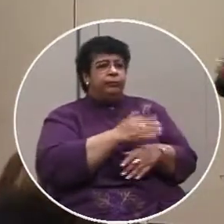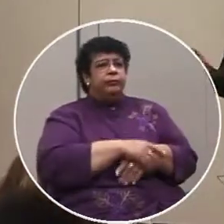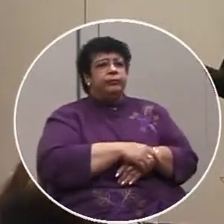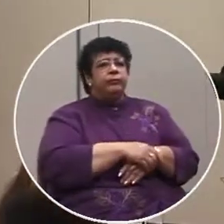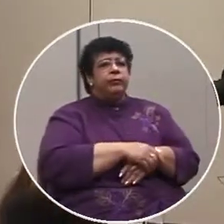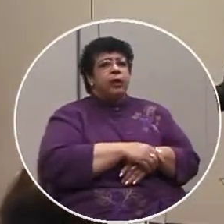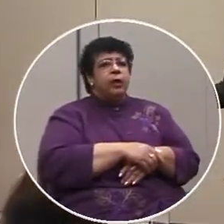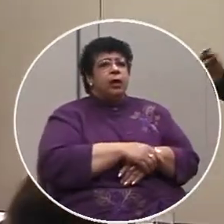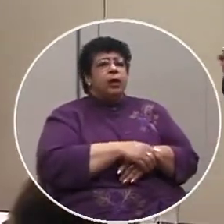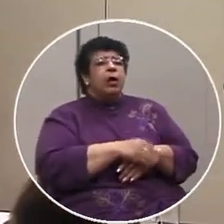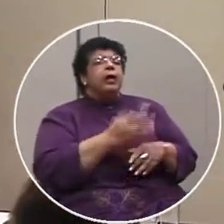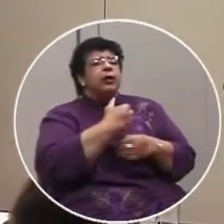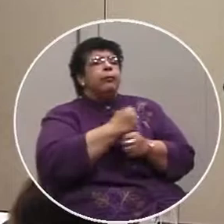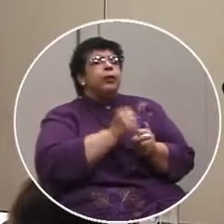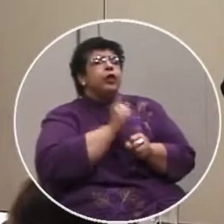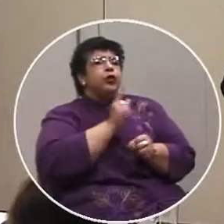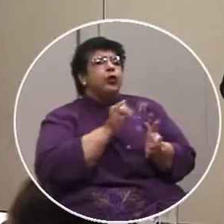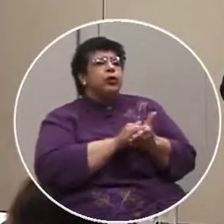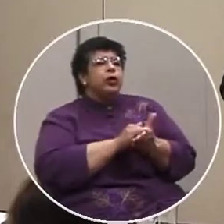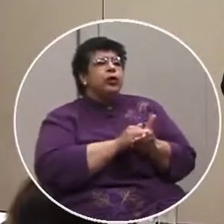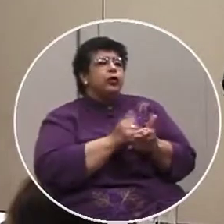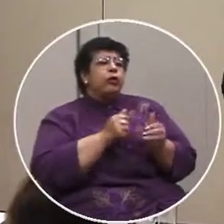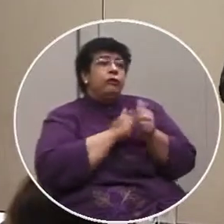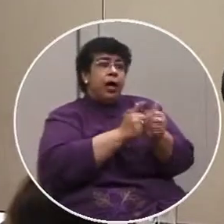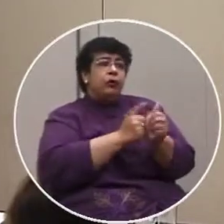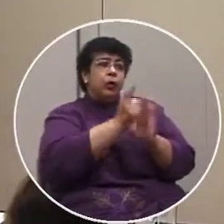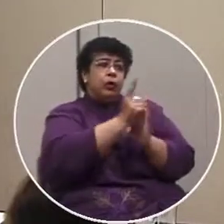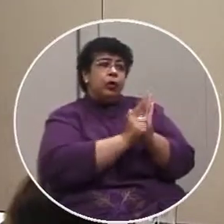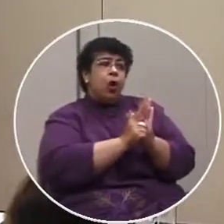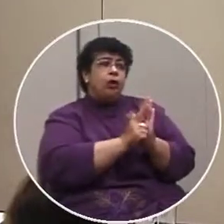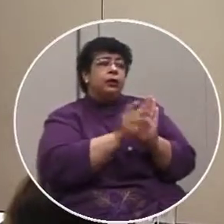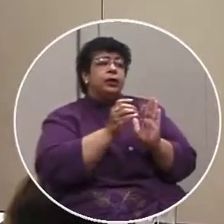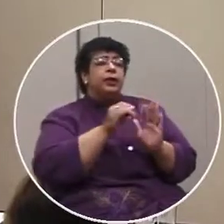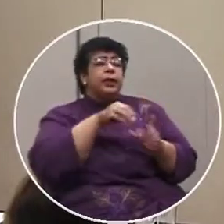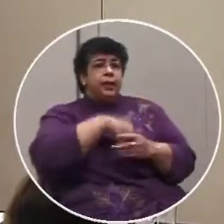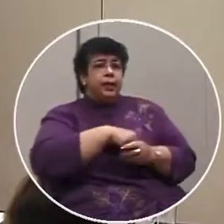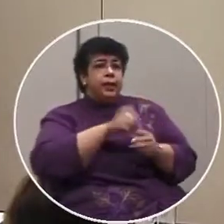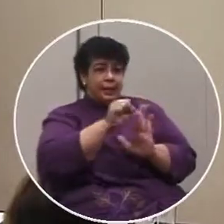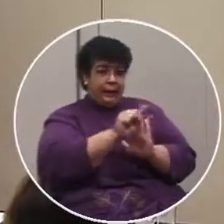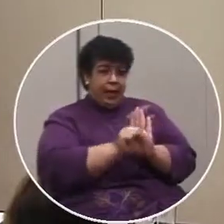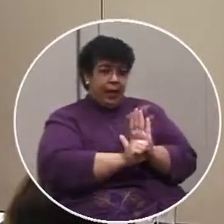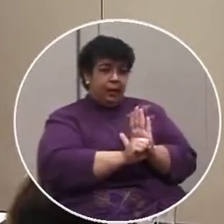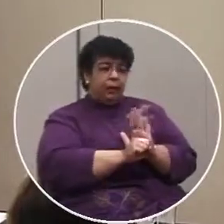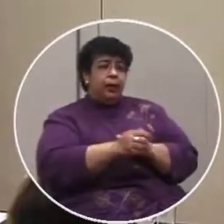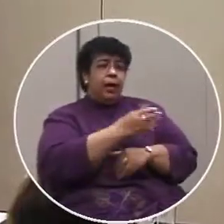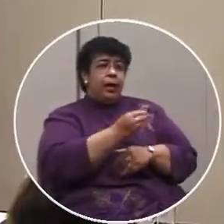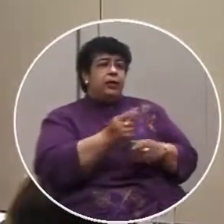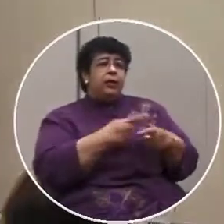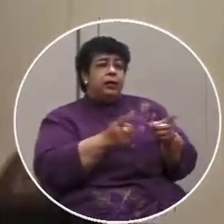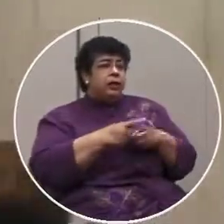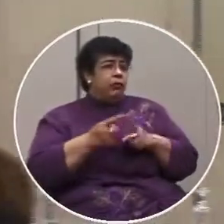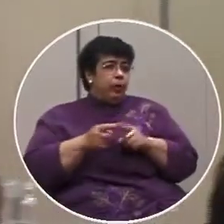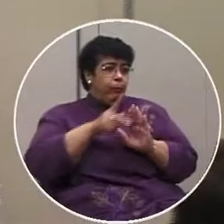and policies. Ensure that you're following the laws of your state and the district policies.